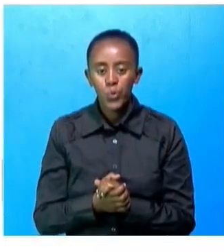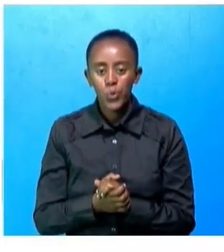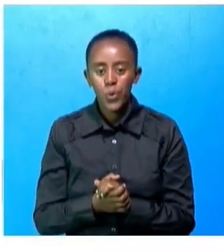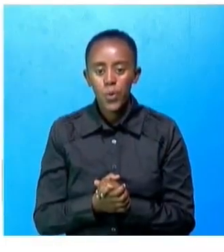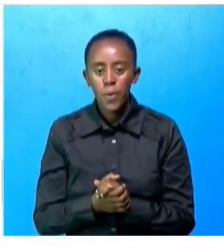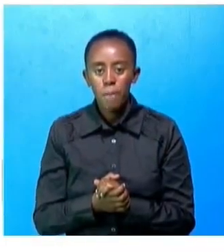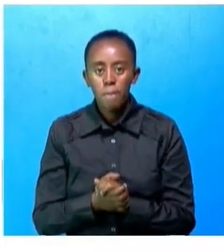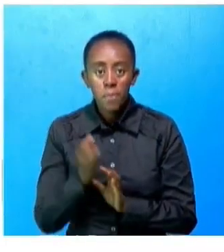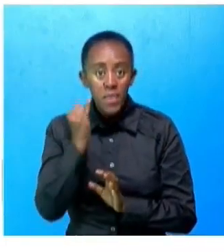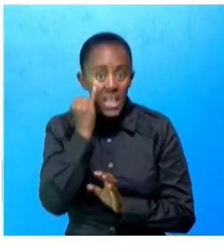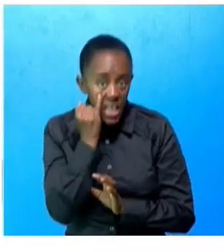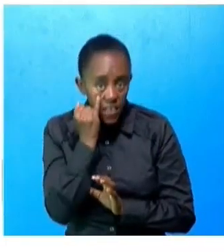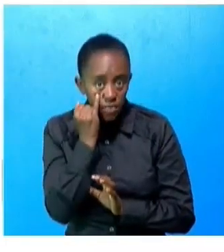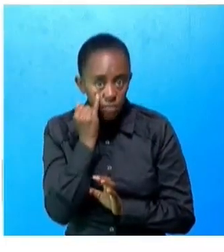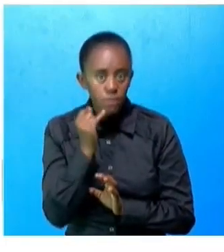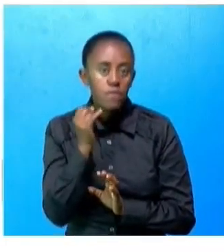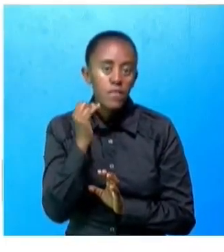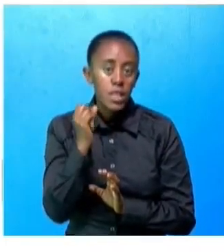If